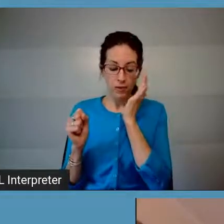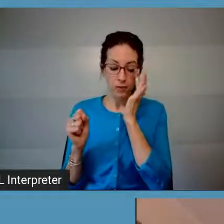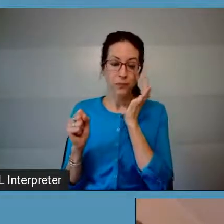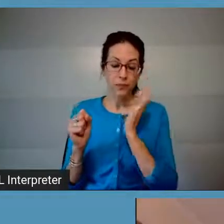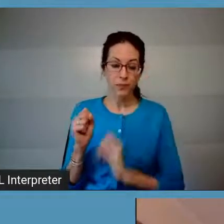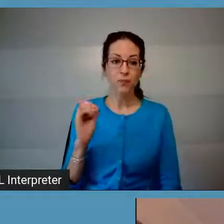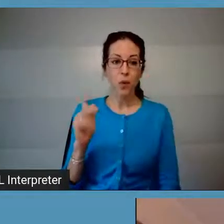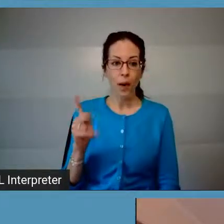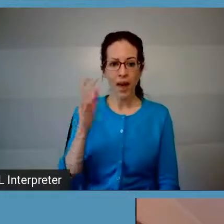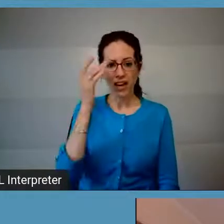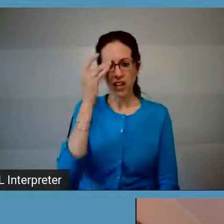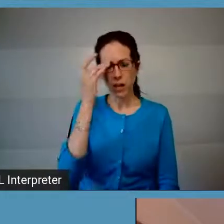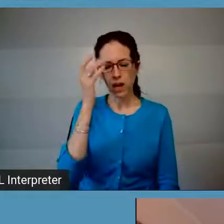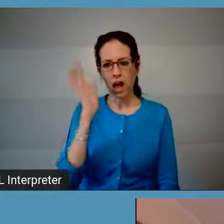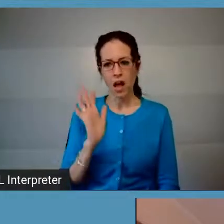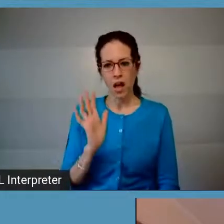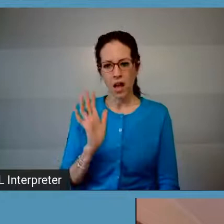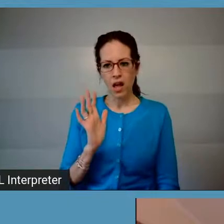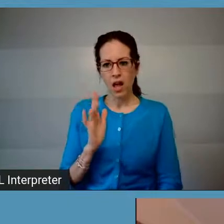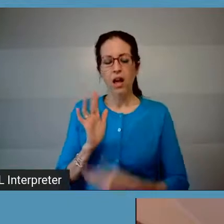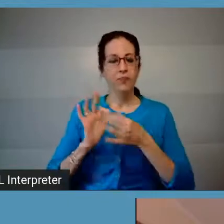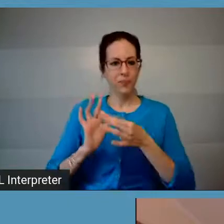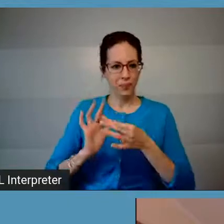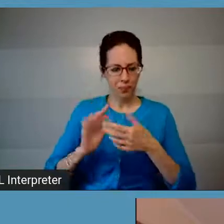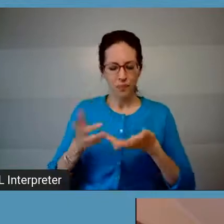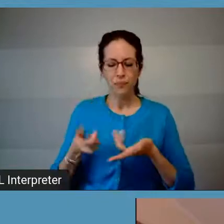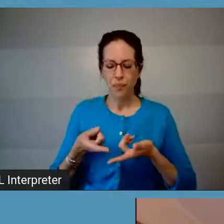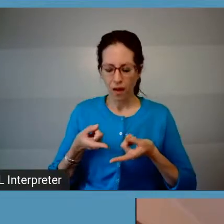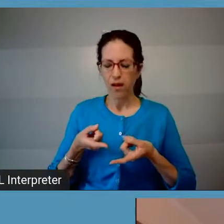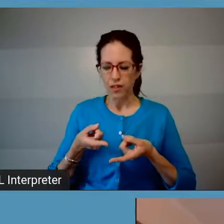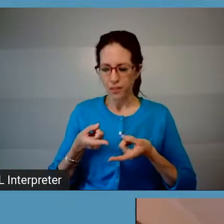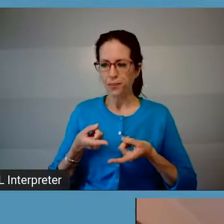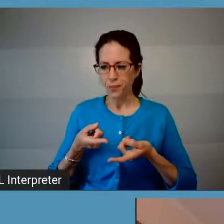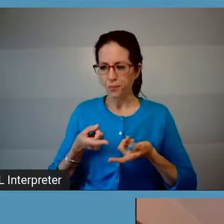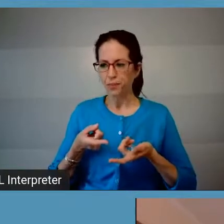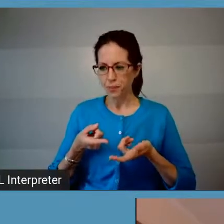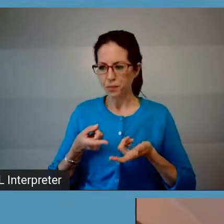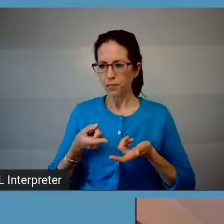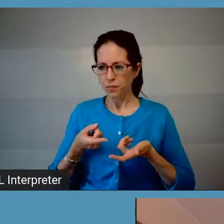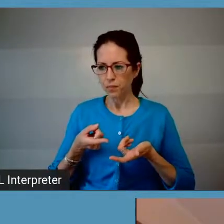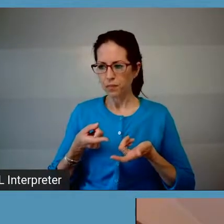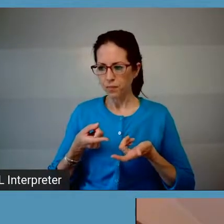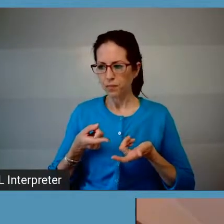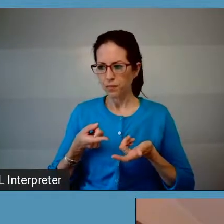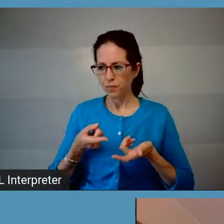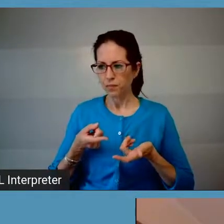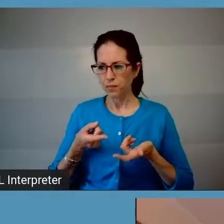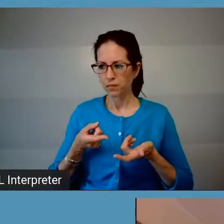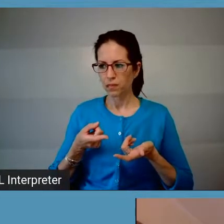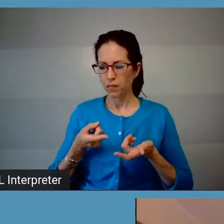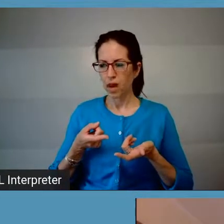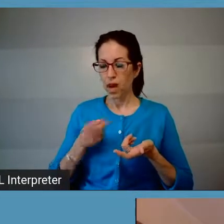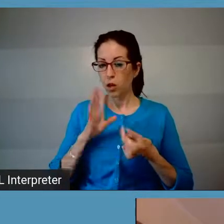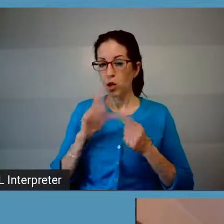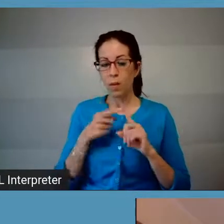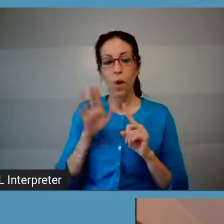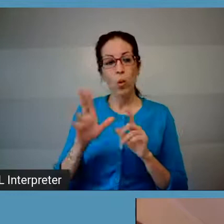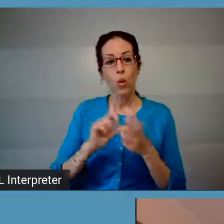Okay, so in terms of determining if your digital objects are still good